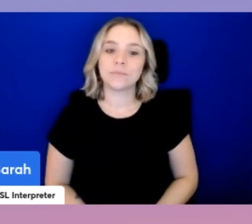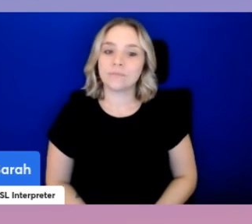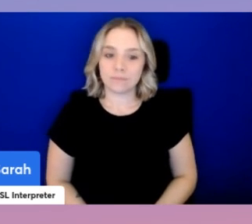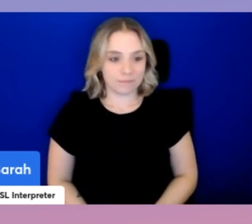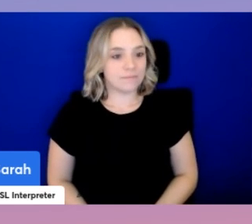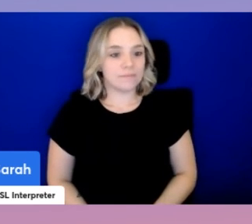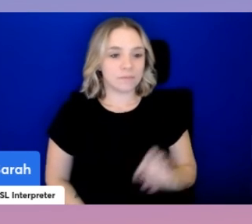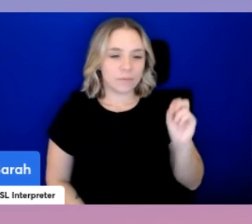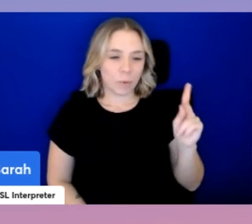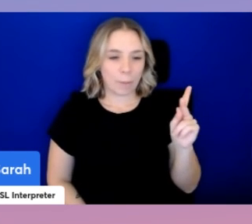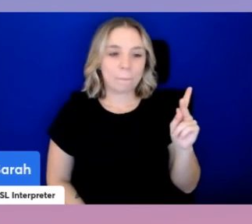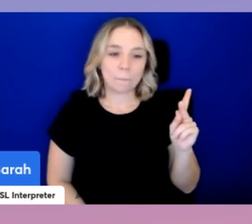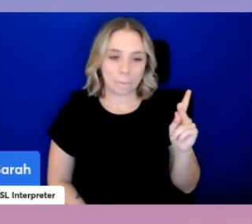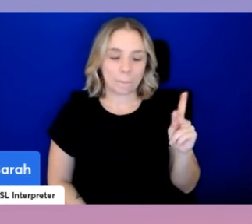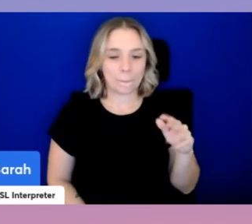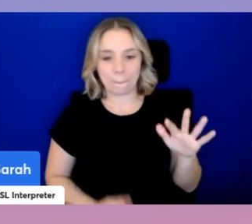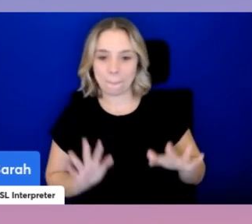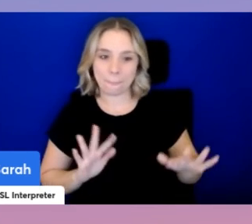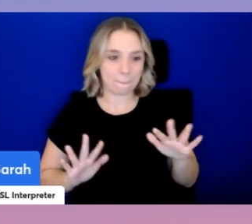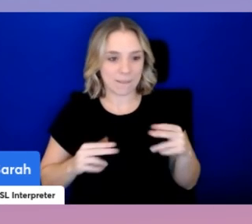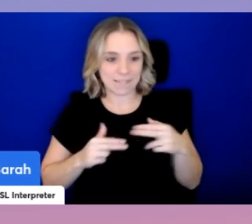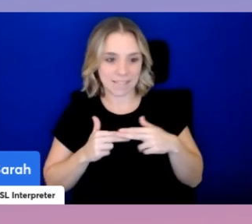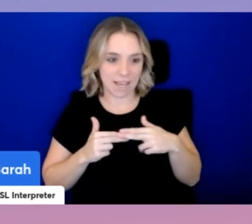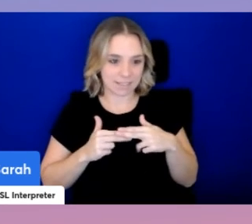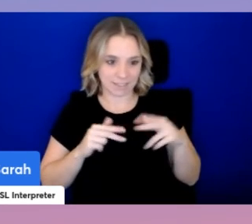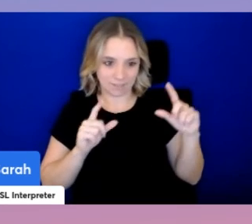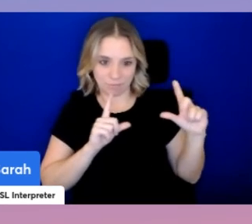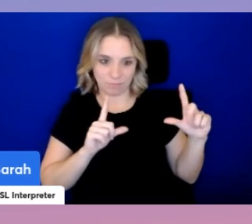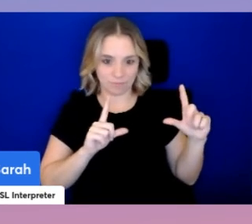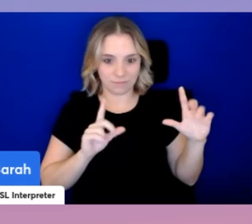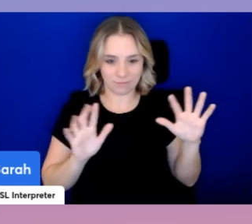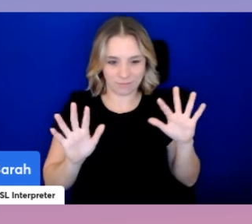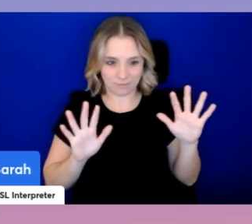Okay, going back to slides.